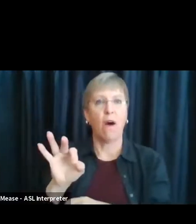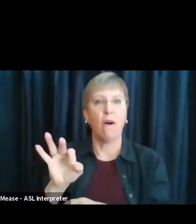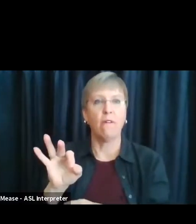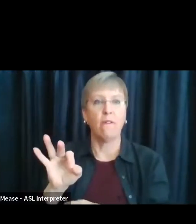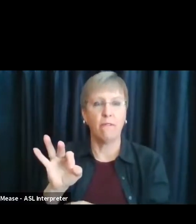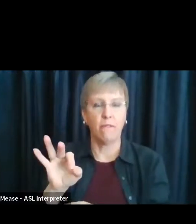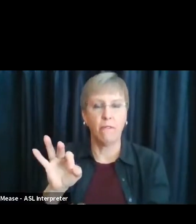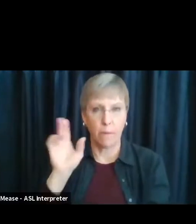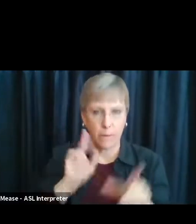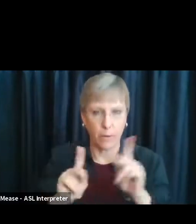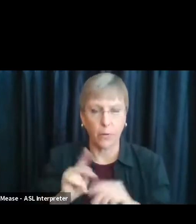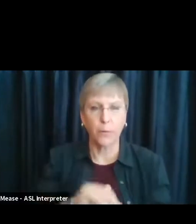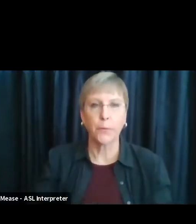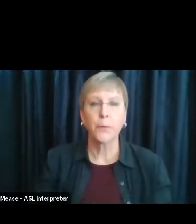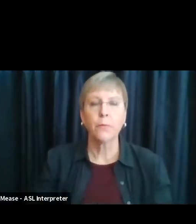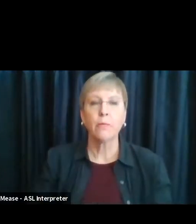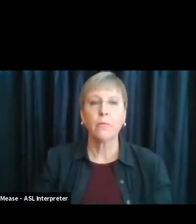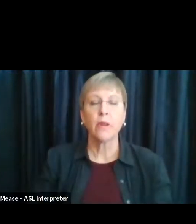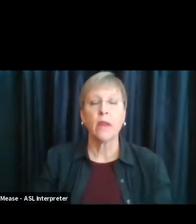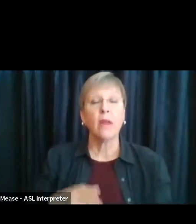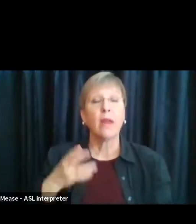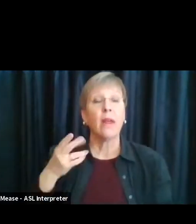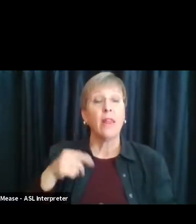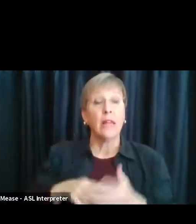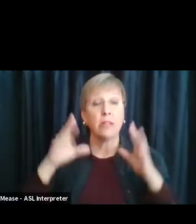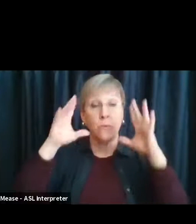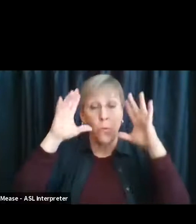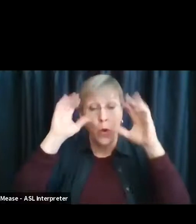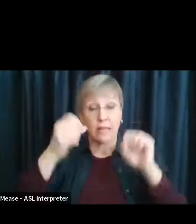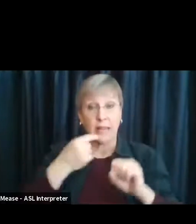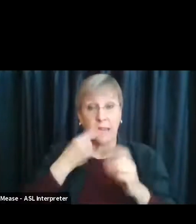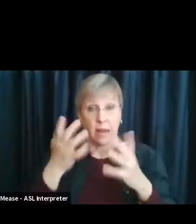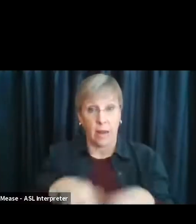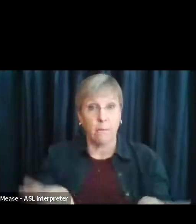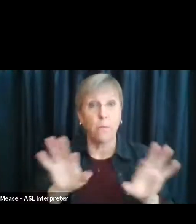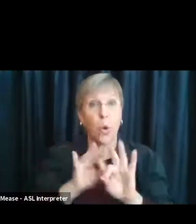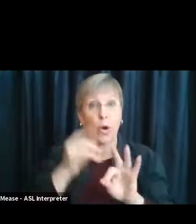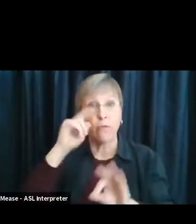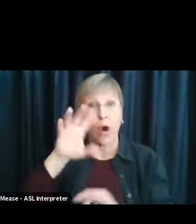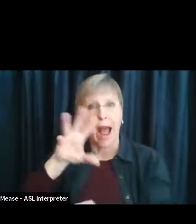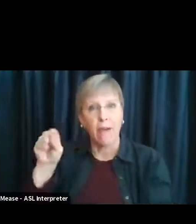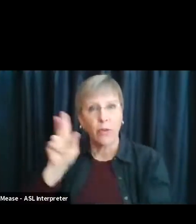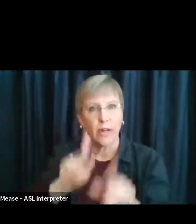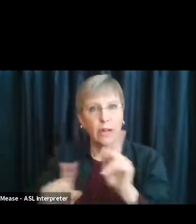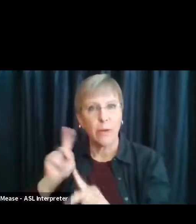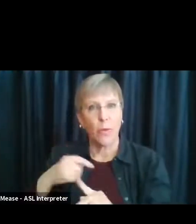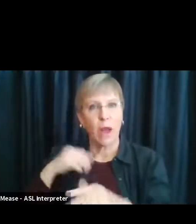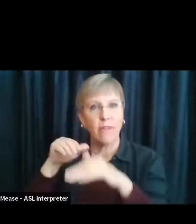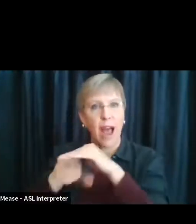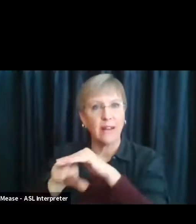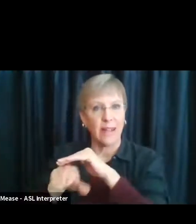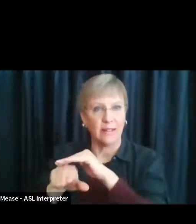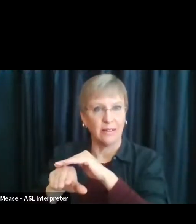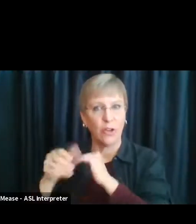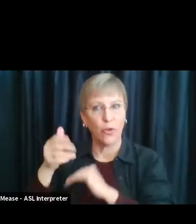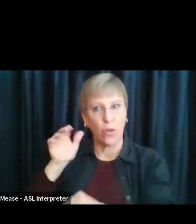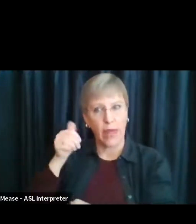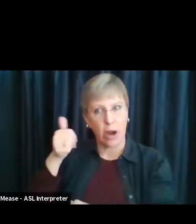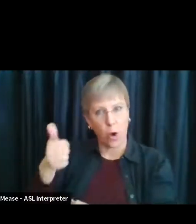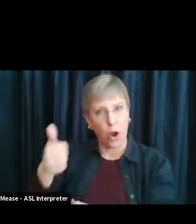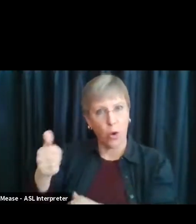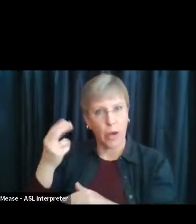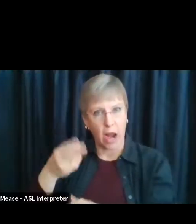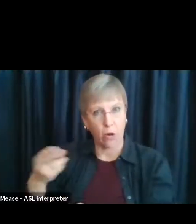Occident. And he said that it was important for African people to have access to their